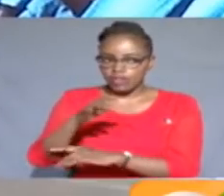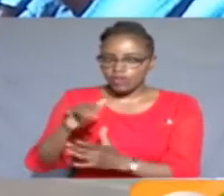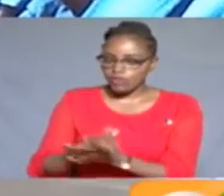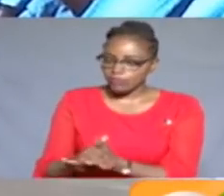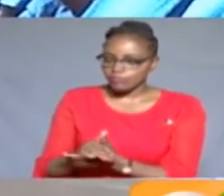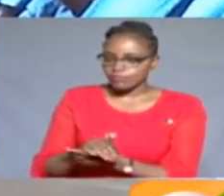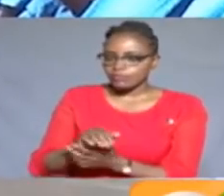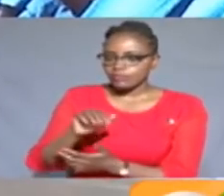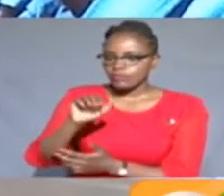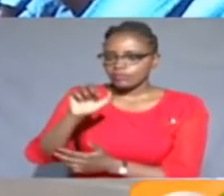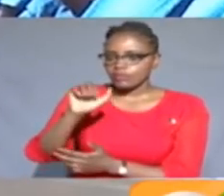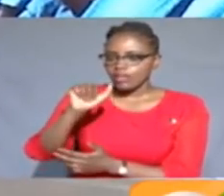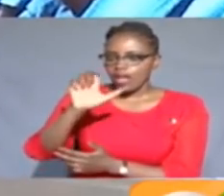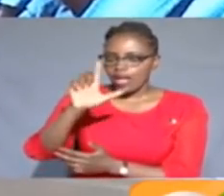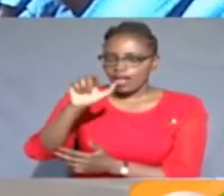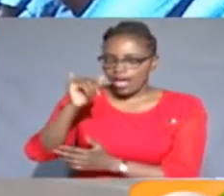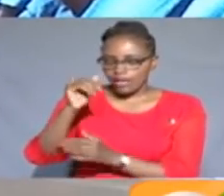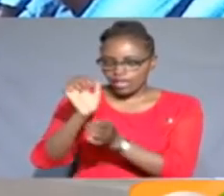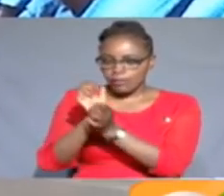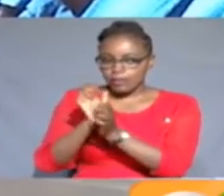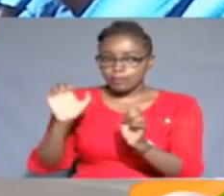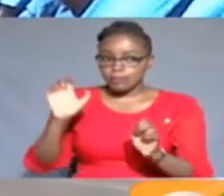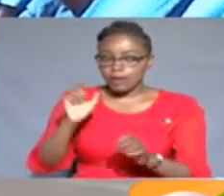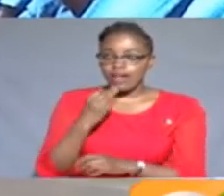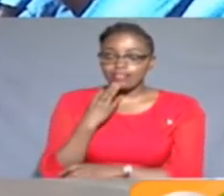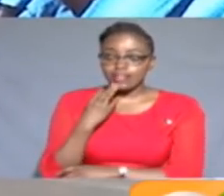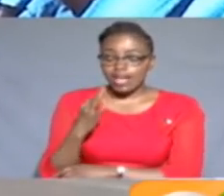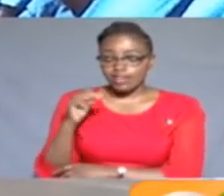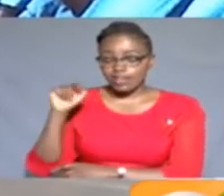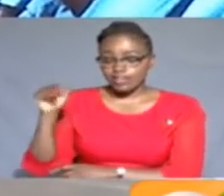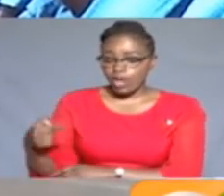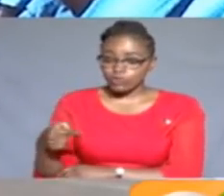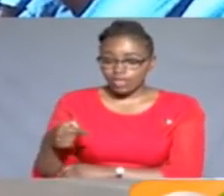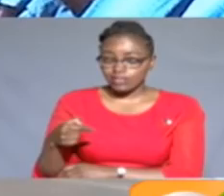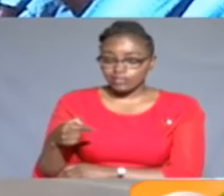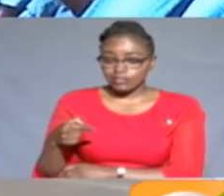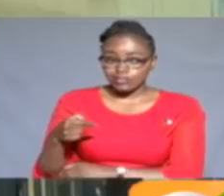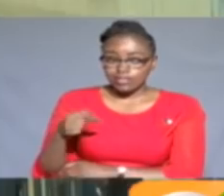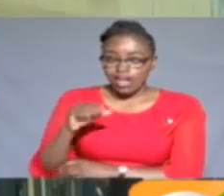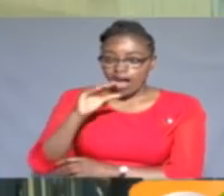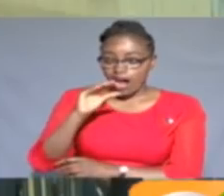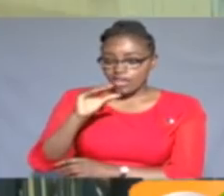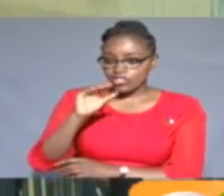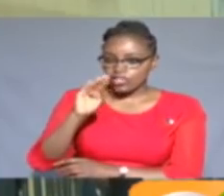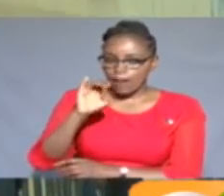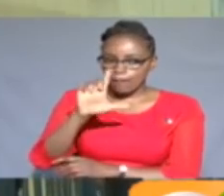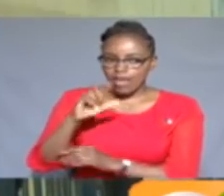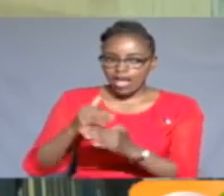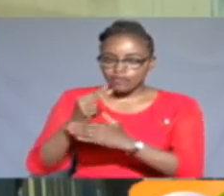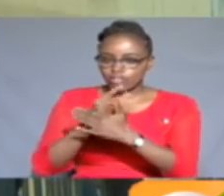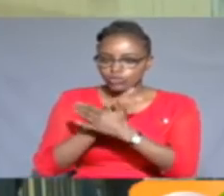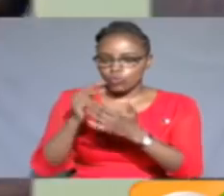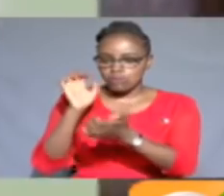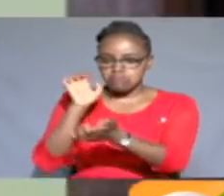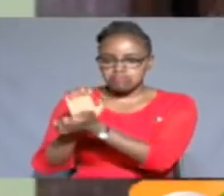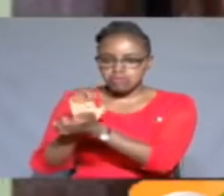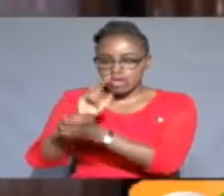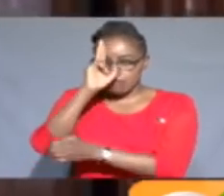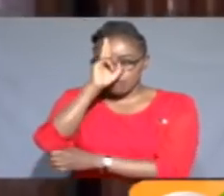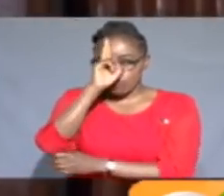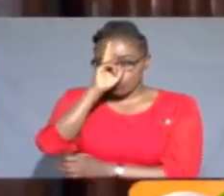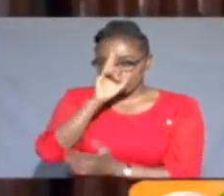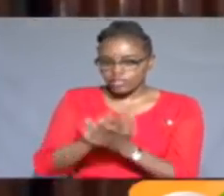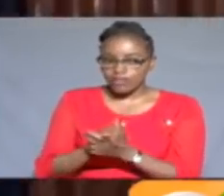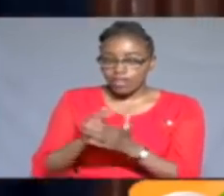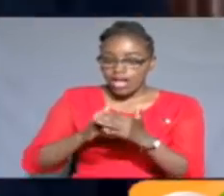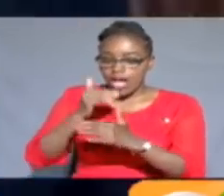Blogger Robert Alai Onyango has been freed on a 300,000 shilling cash bail after 2 weeks in police custody.